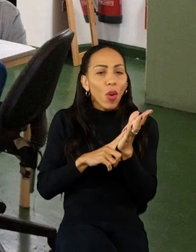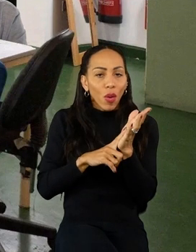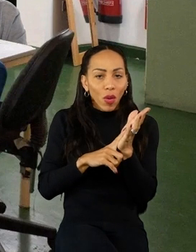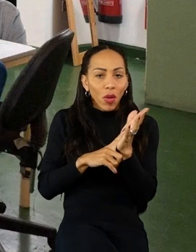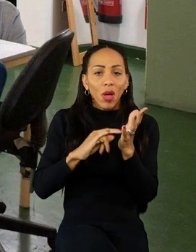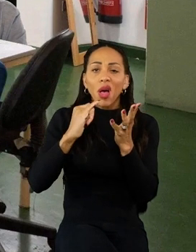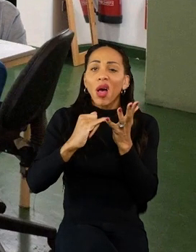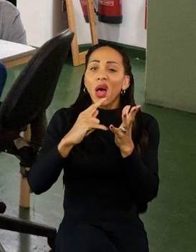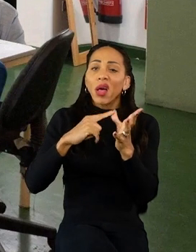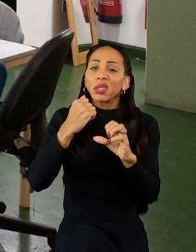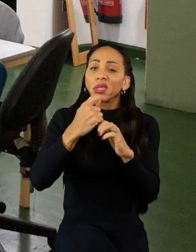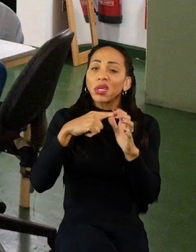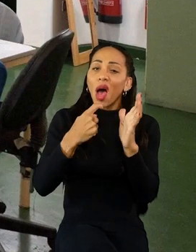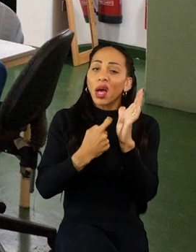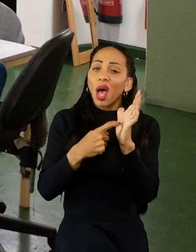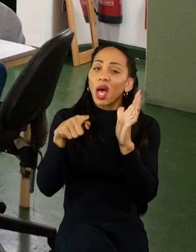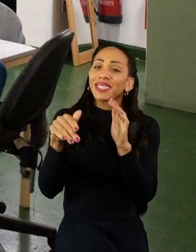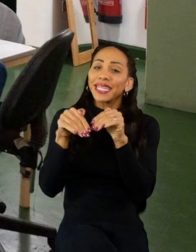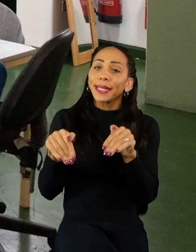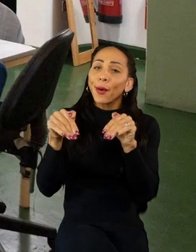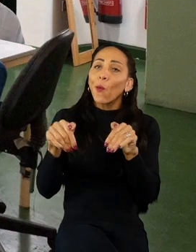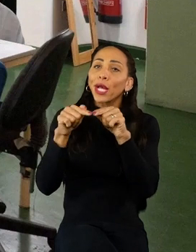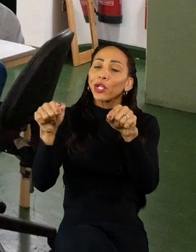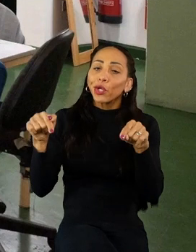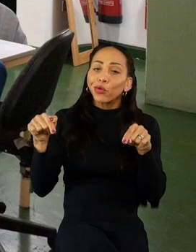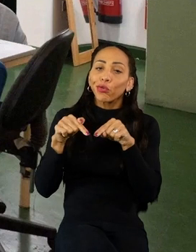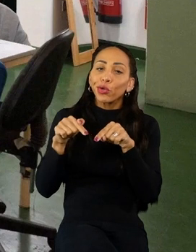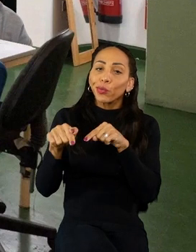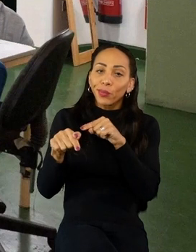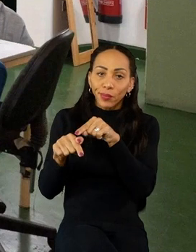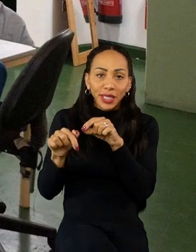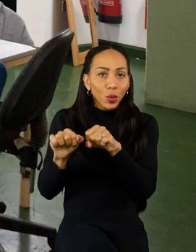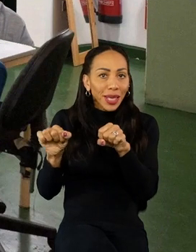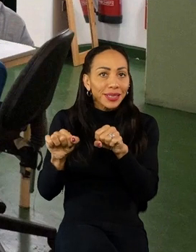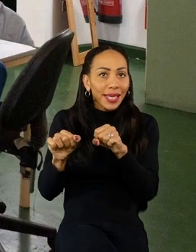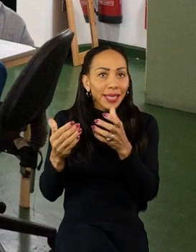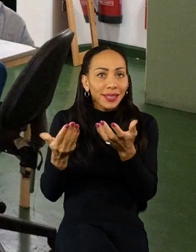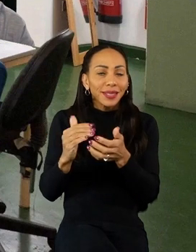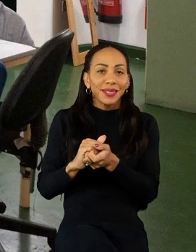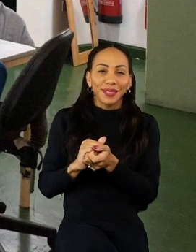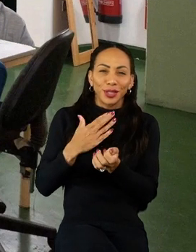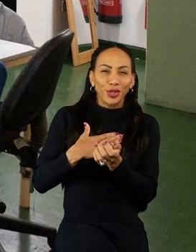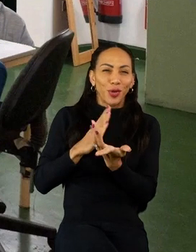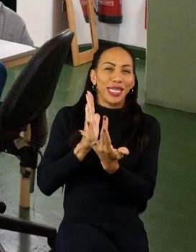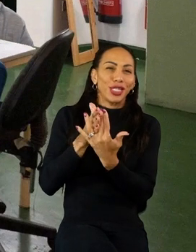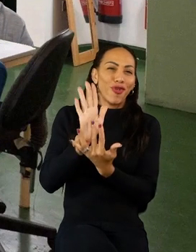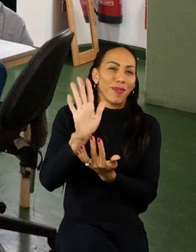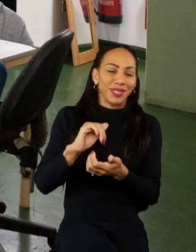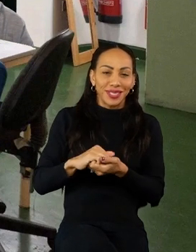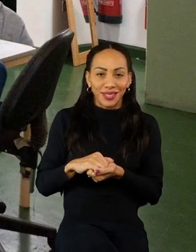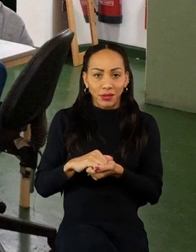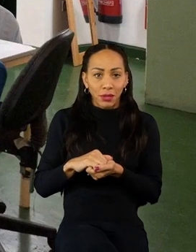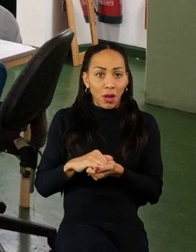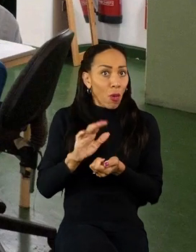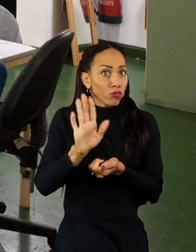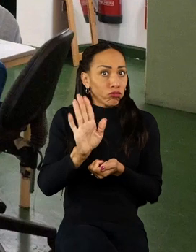Sorry to interrupt, Paul. I think Sagar's in the waiting room, so I think he went out to a meeting and came back in, so if you could let me know. Absolutely. Thank you,